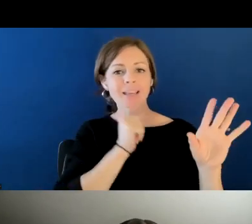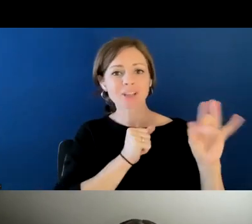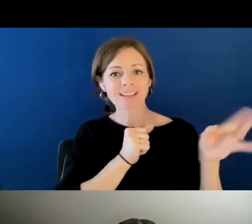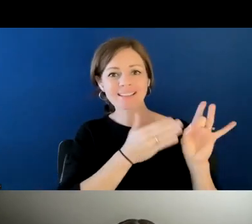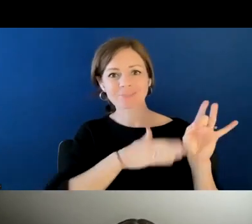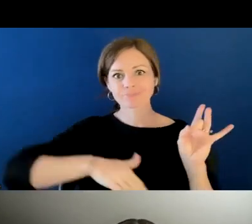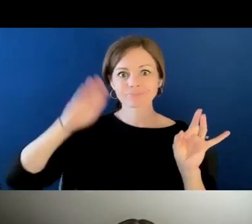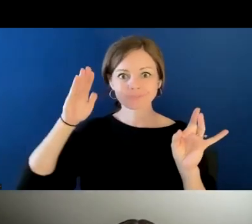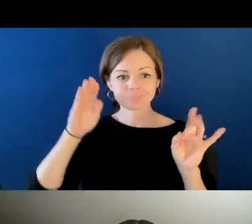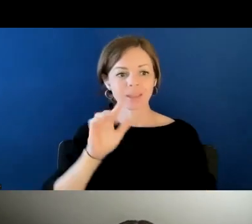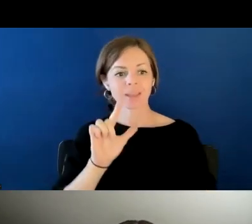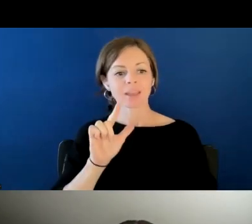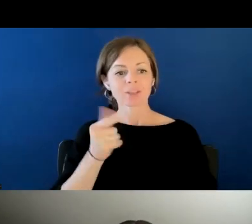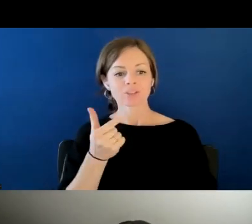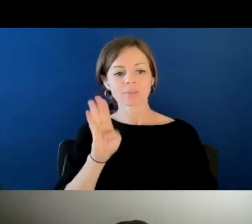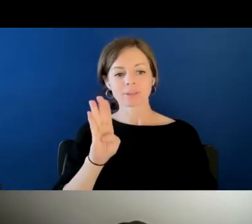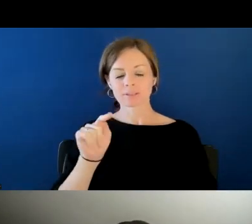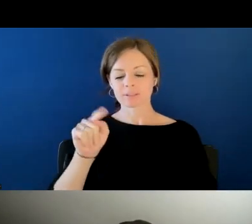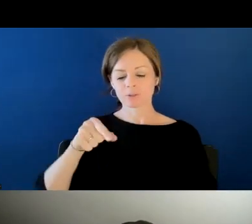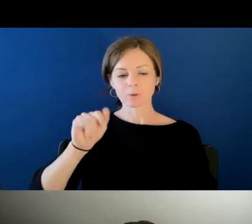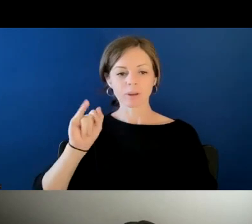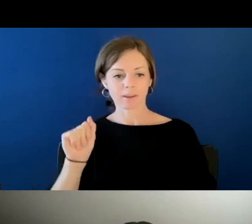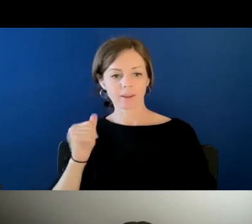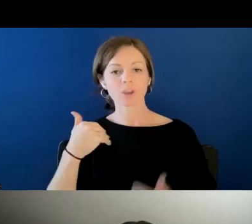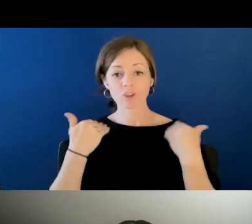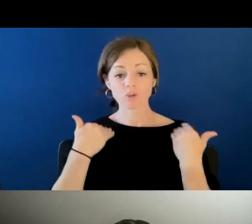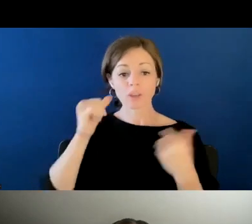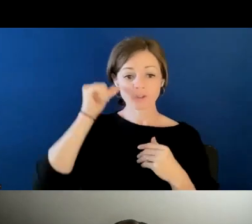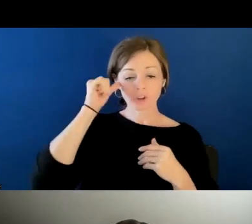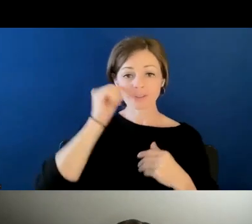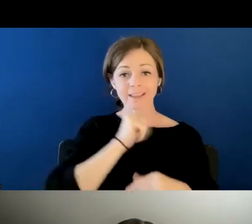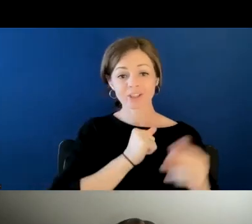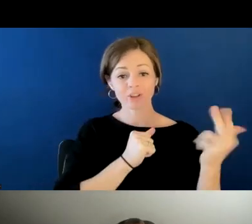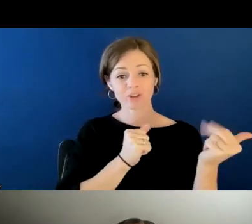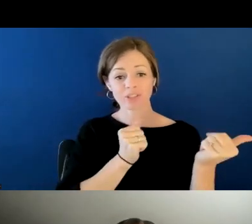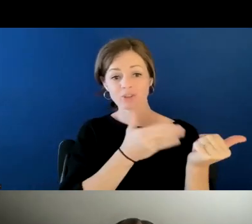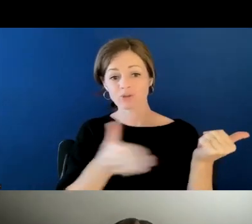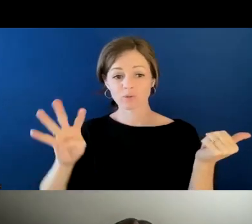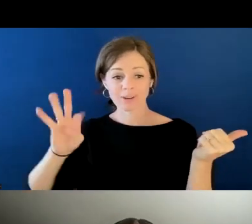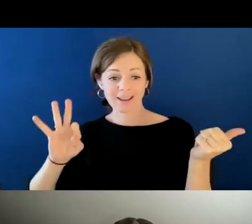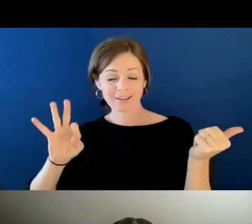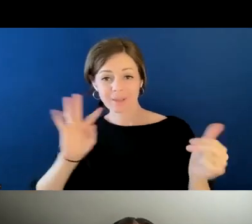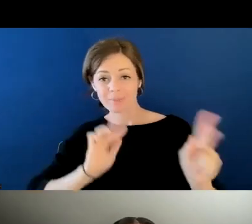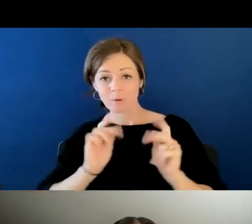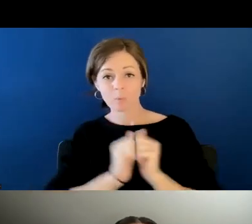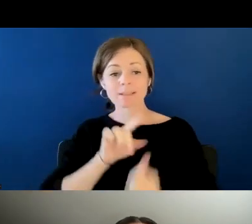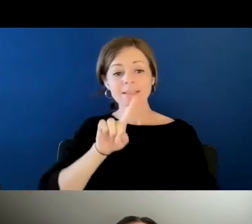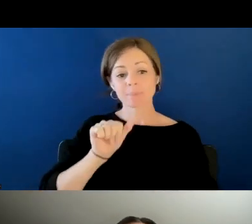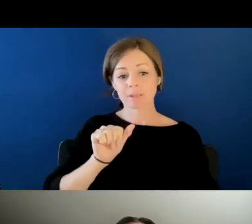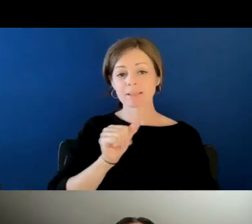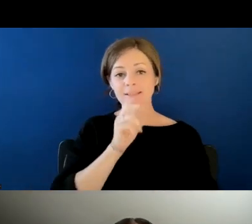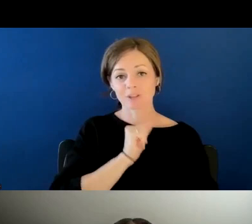LGBTQIA+ youth and adults of people ages 13 to 49, people with disabilities, ages 13 and